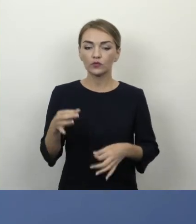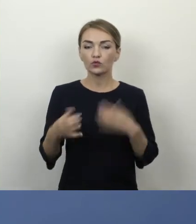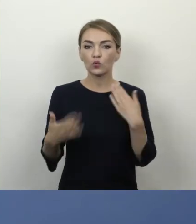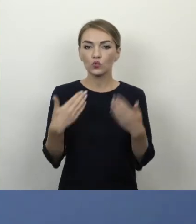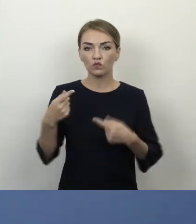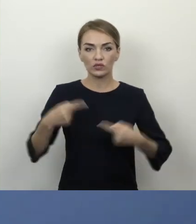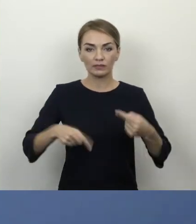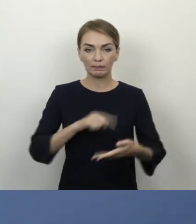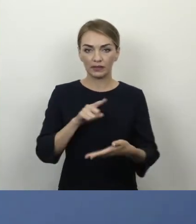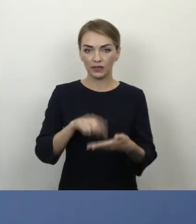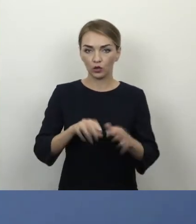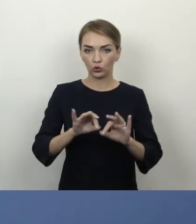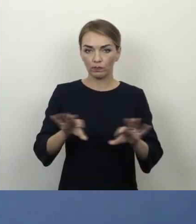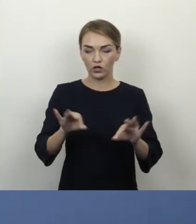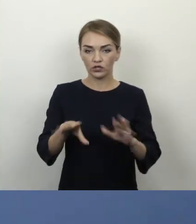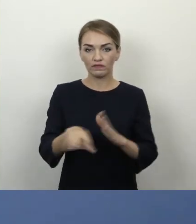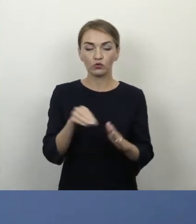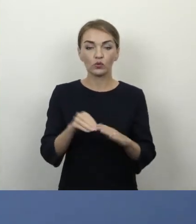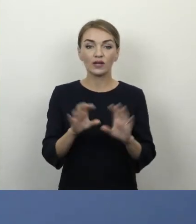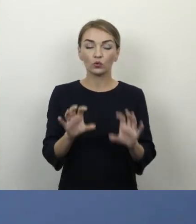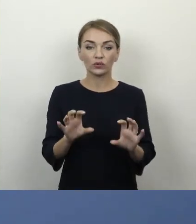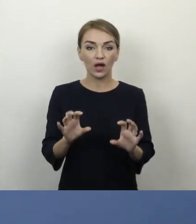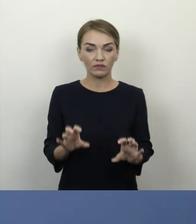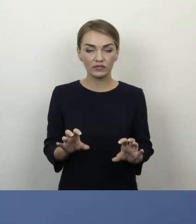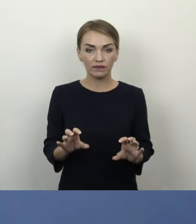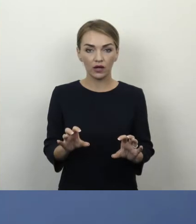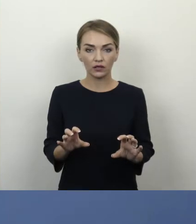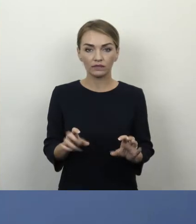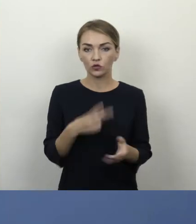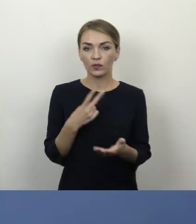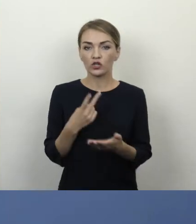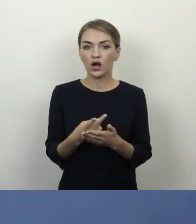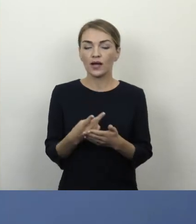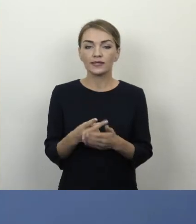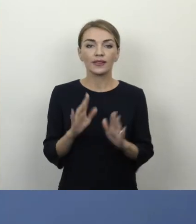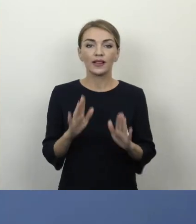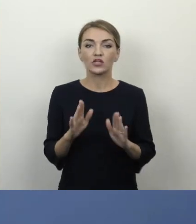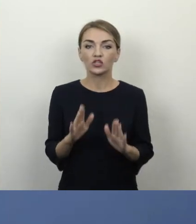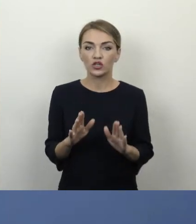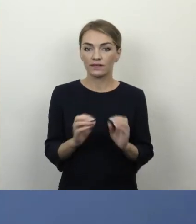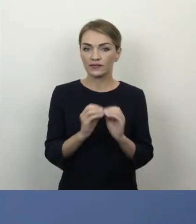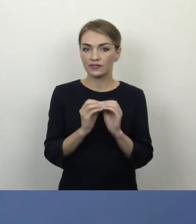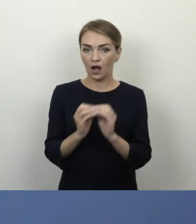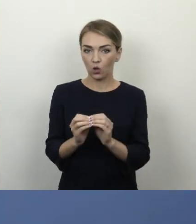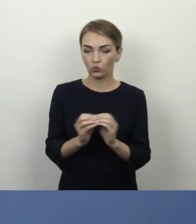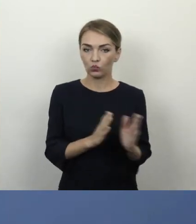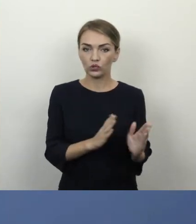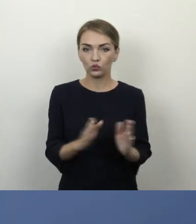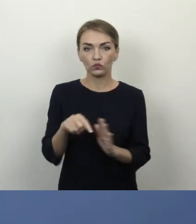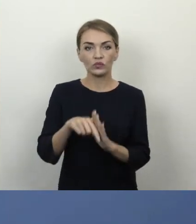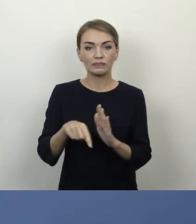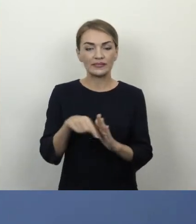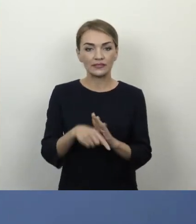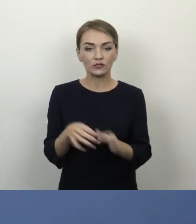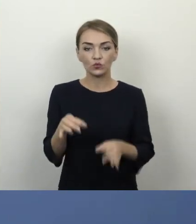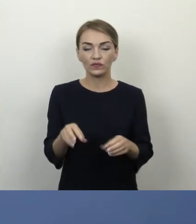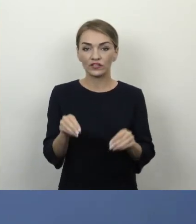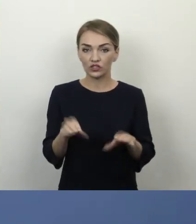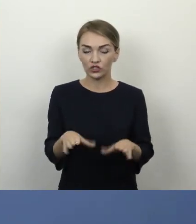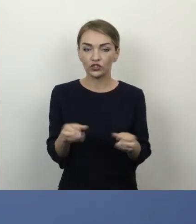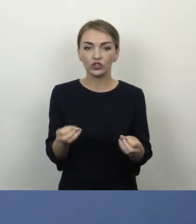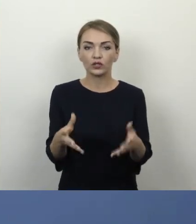the legislators. Consistent case law and interpretation of